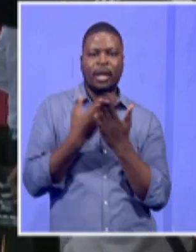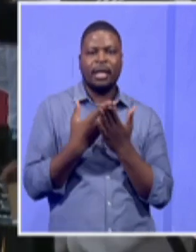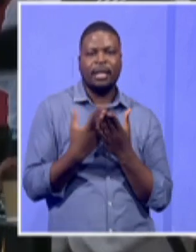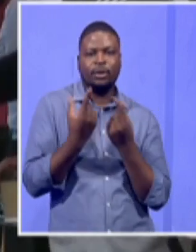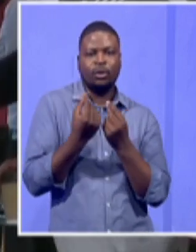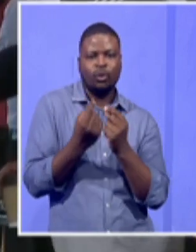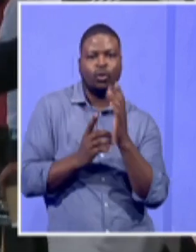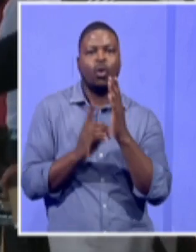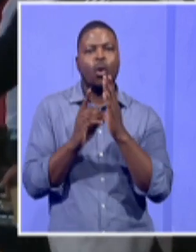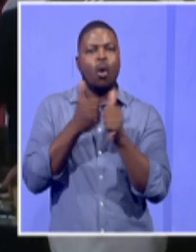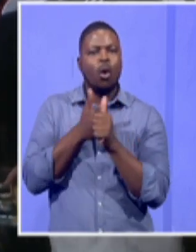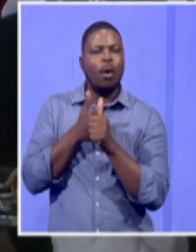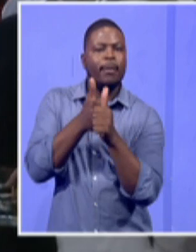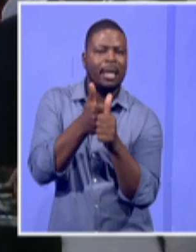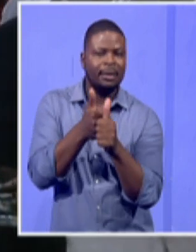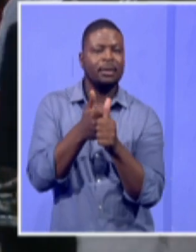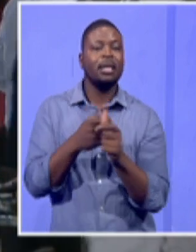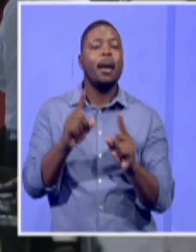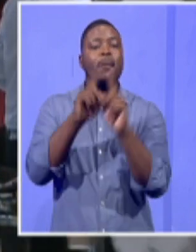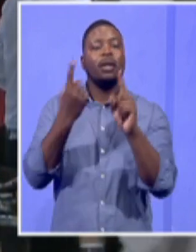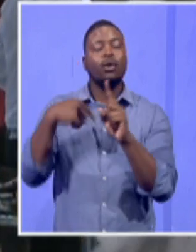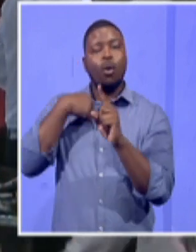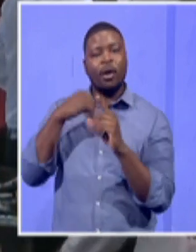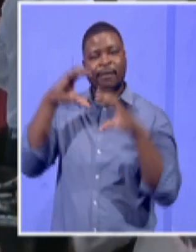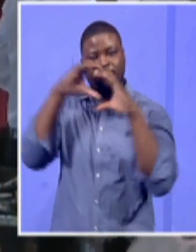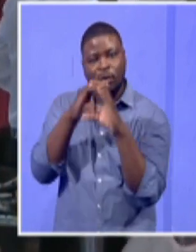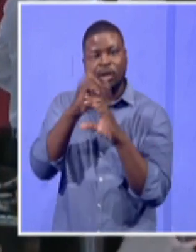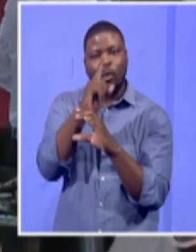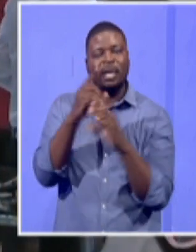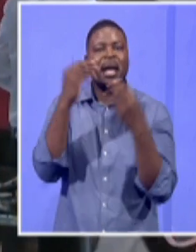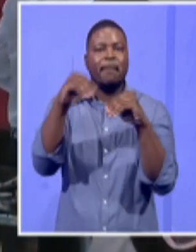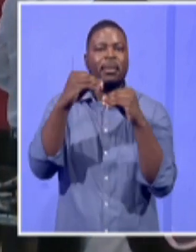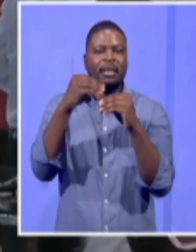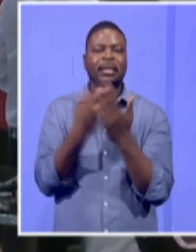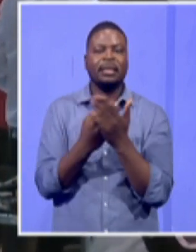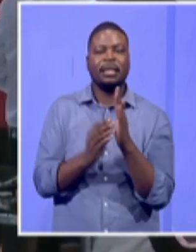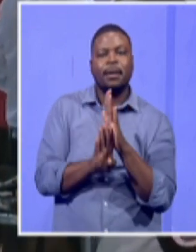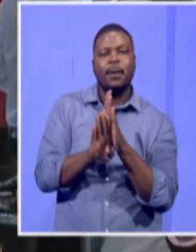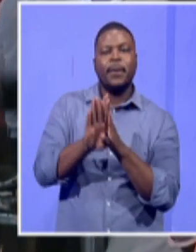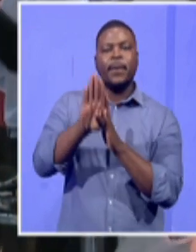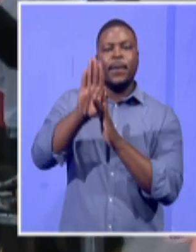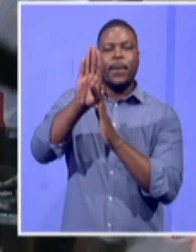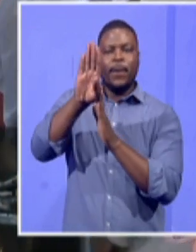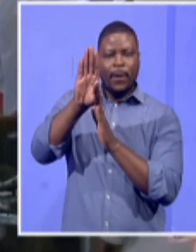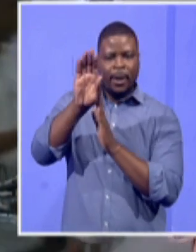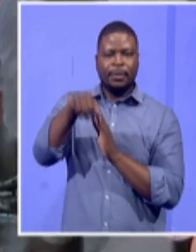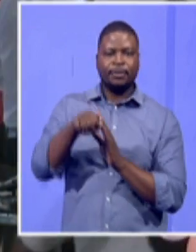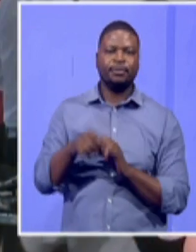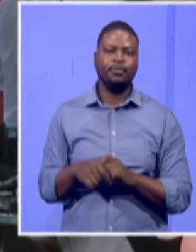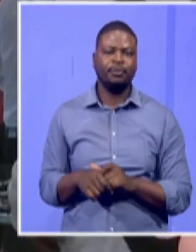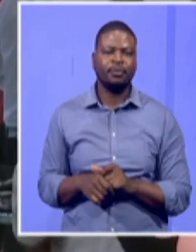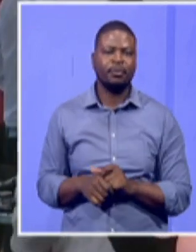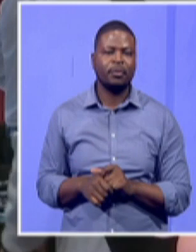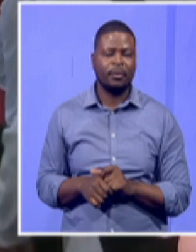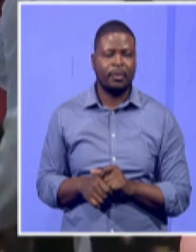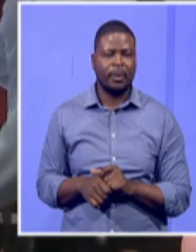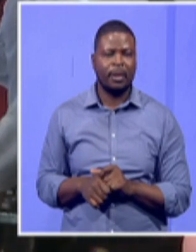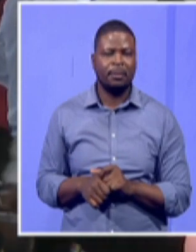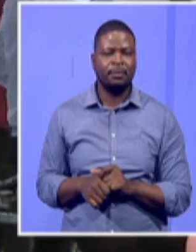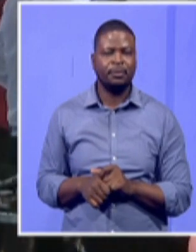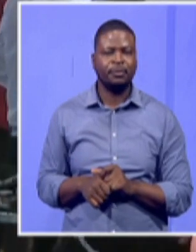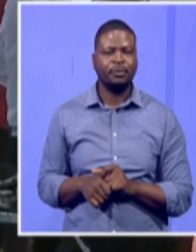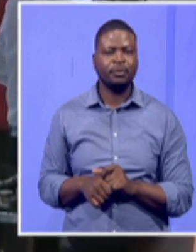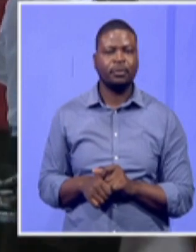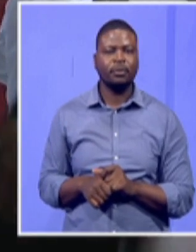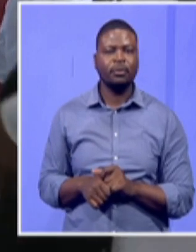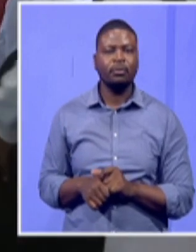a specific focus in business continuity. Because essentially what needs to happen when you enable government is government